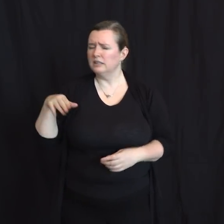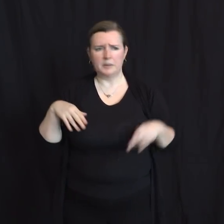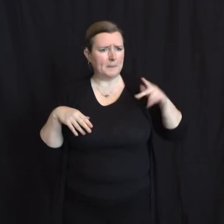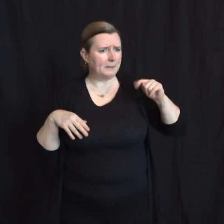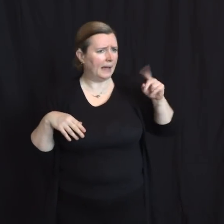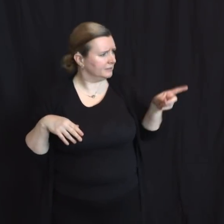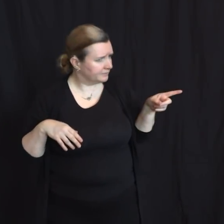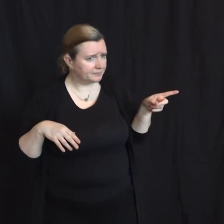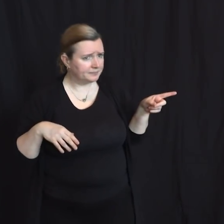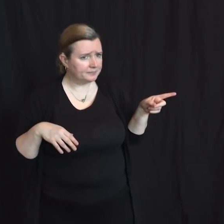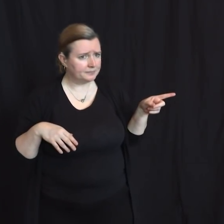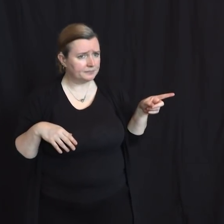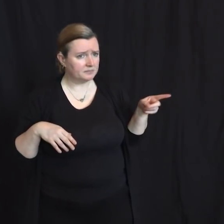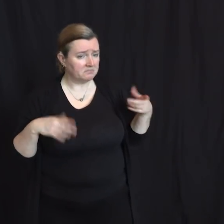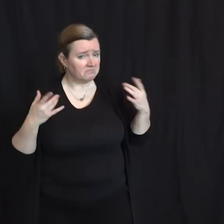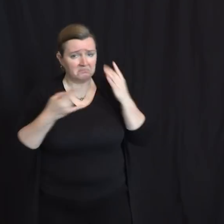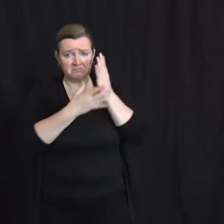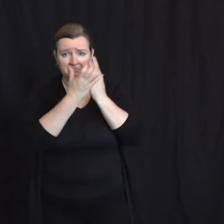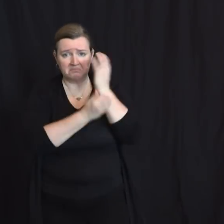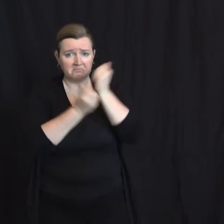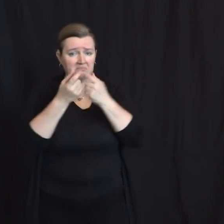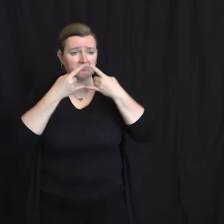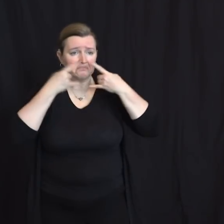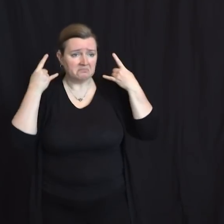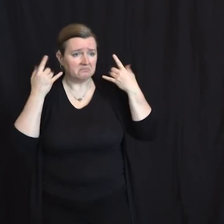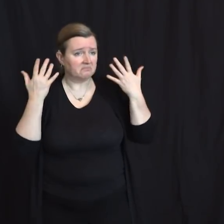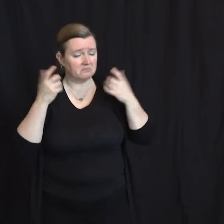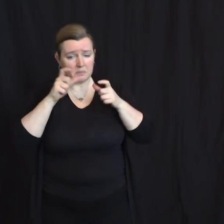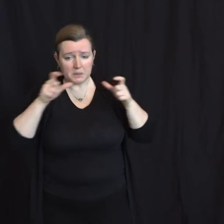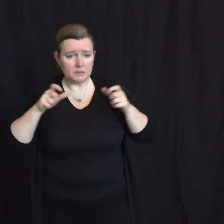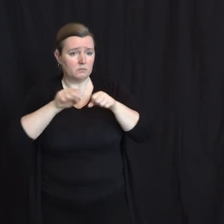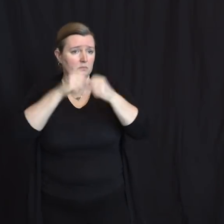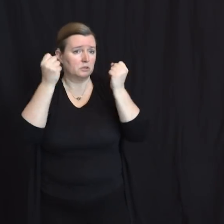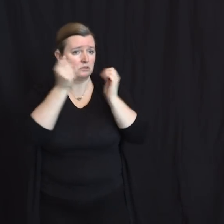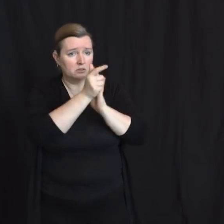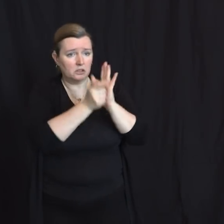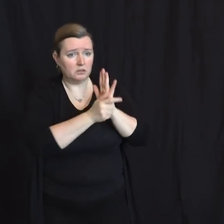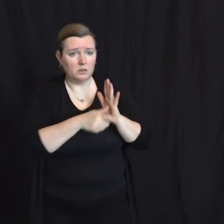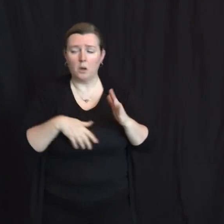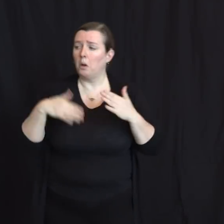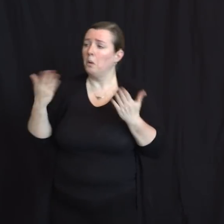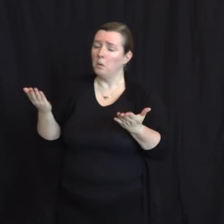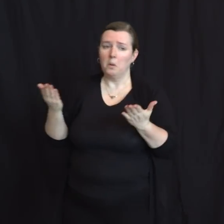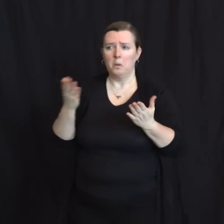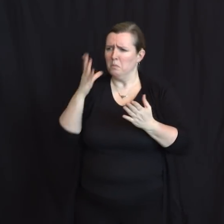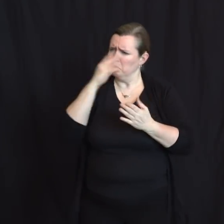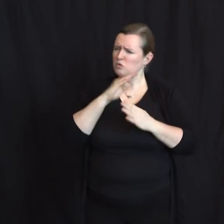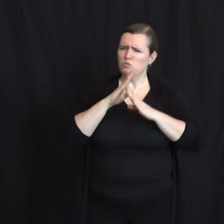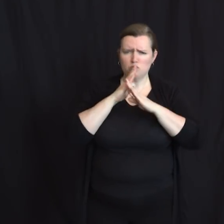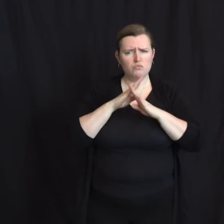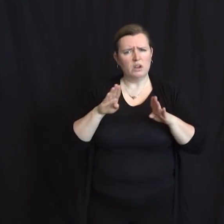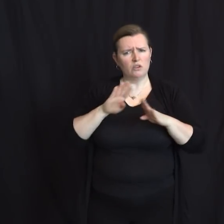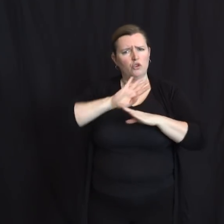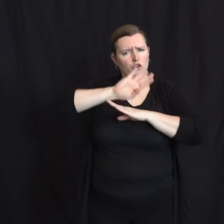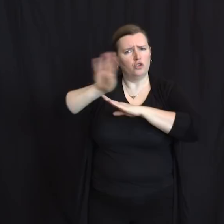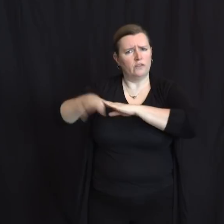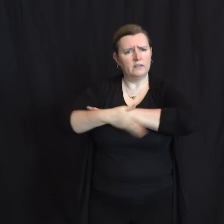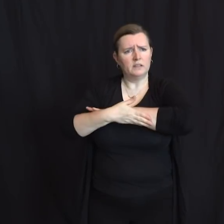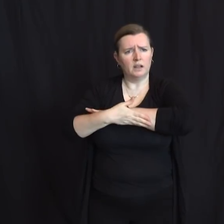PPE, capacities, or other matters? Thank you. Thank you, Governor. Relatively quiet overnight. I'll go through it briefly. In